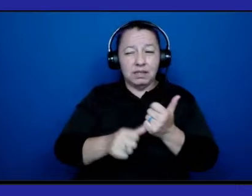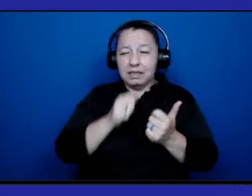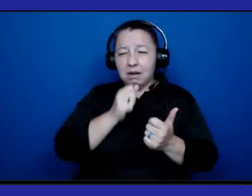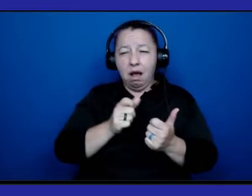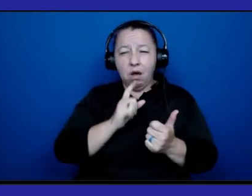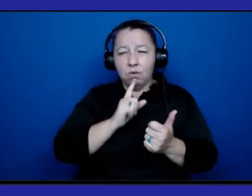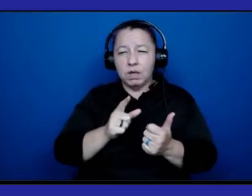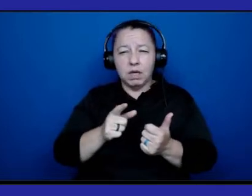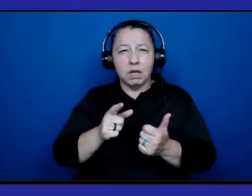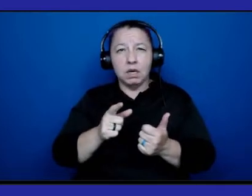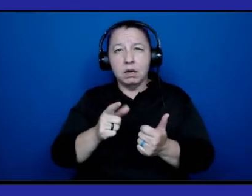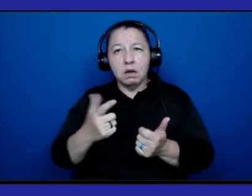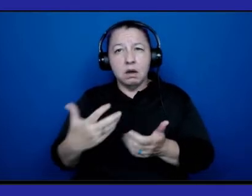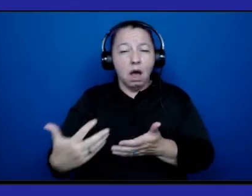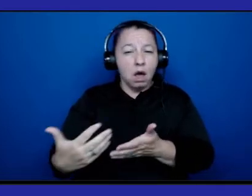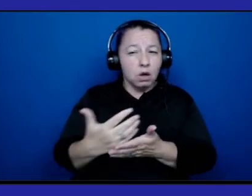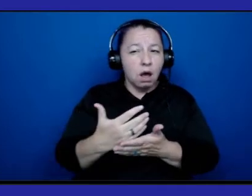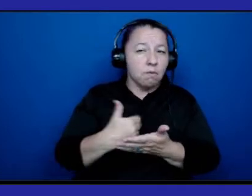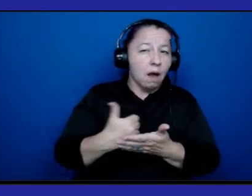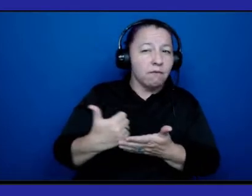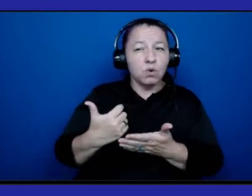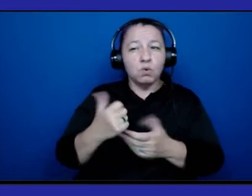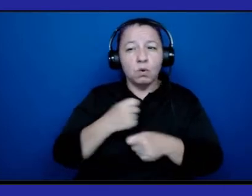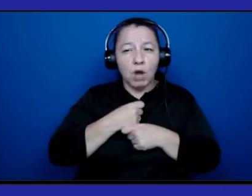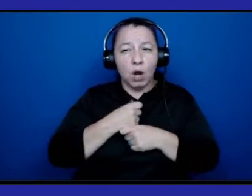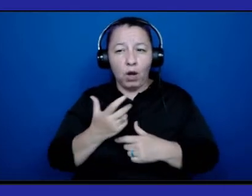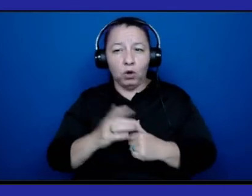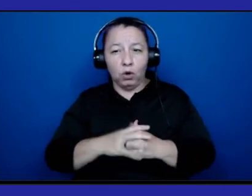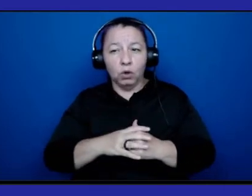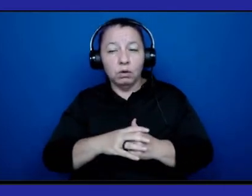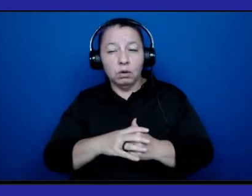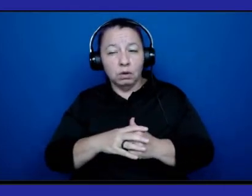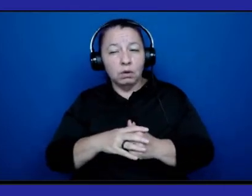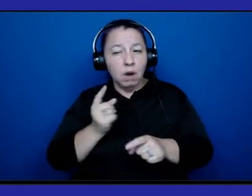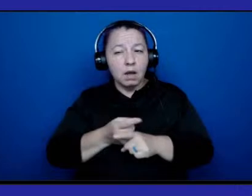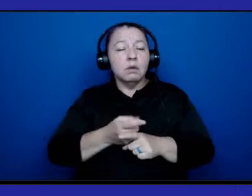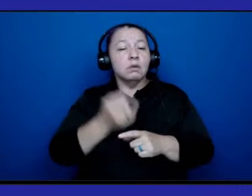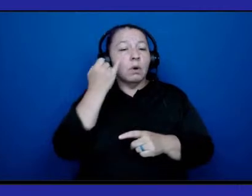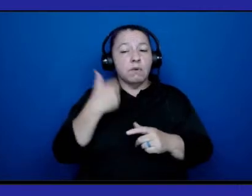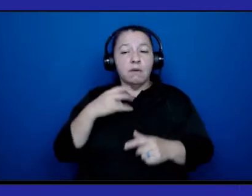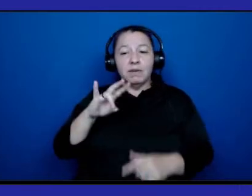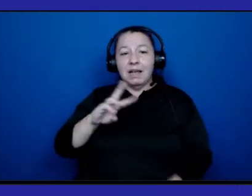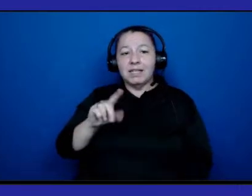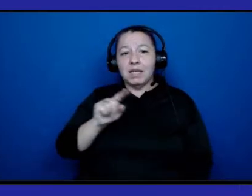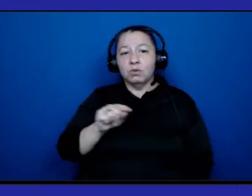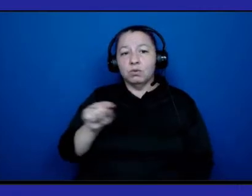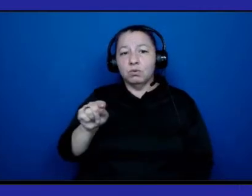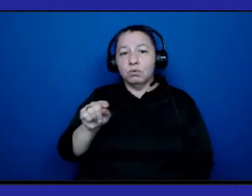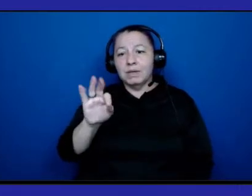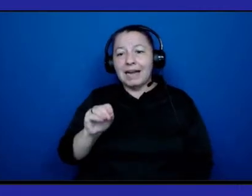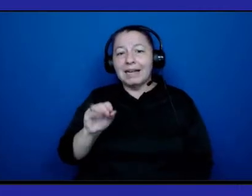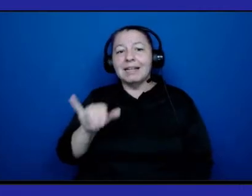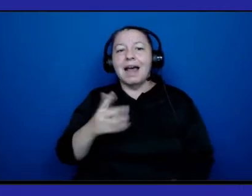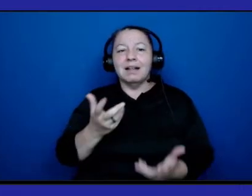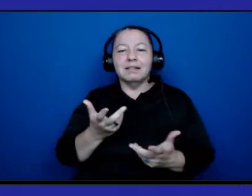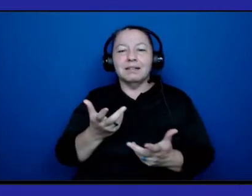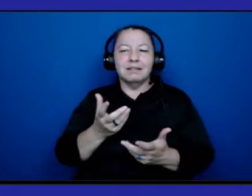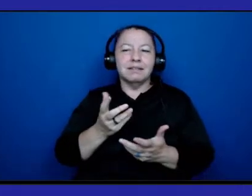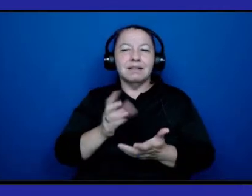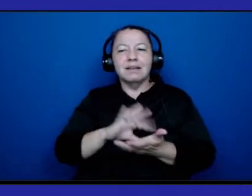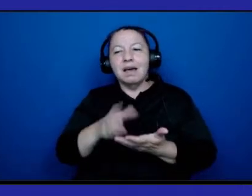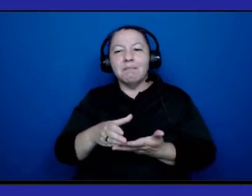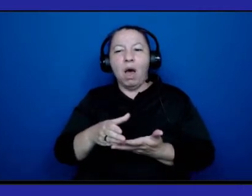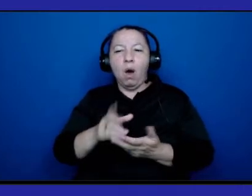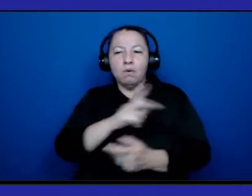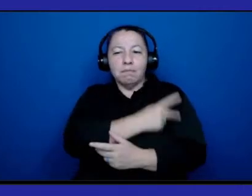right? So if we have the 76 to 90 is really a measure of how many patients are we interacting with and really